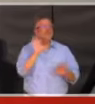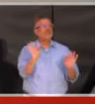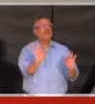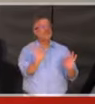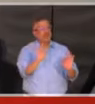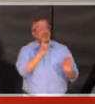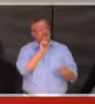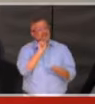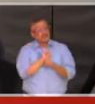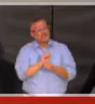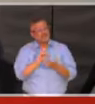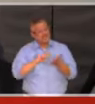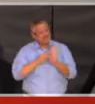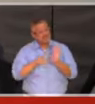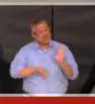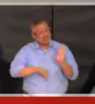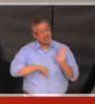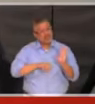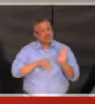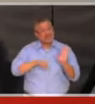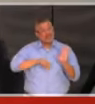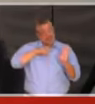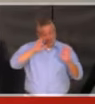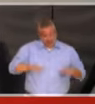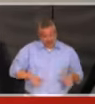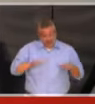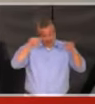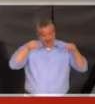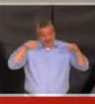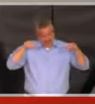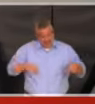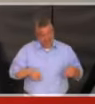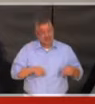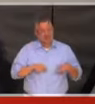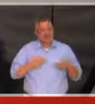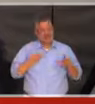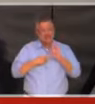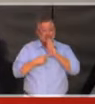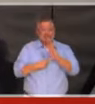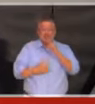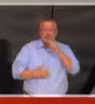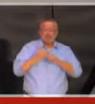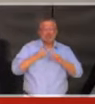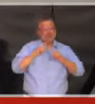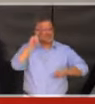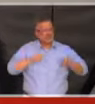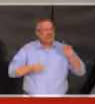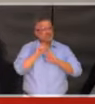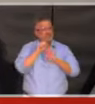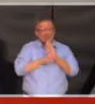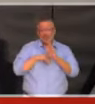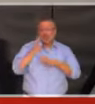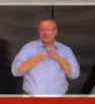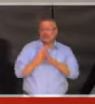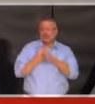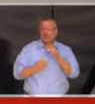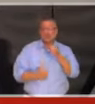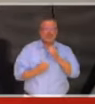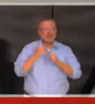I say this as a guy who grew up in this state that's proud to represent the most diverse state in the world's most